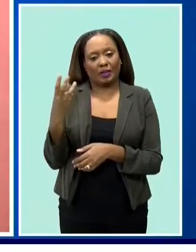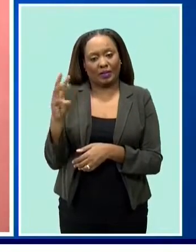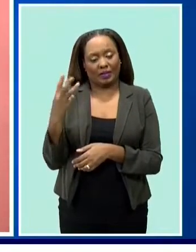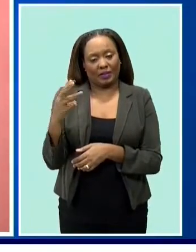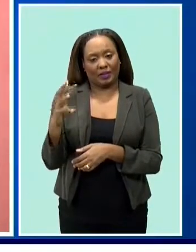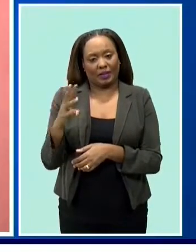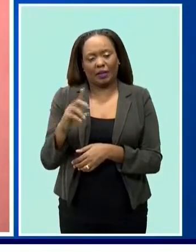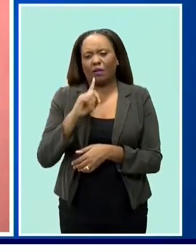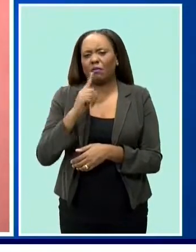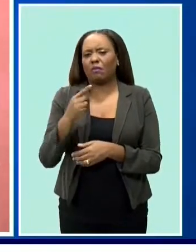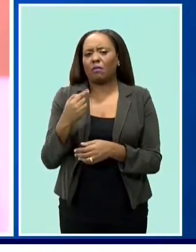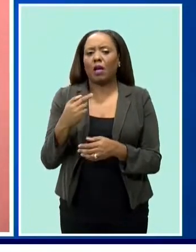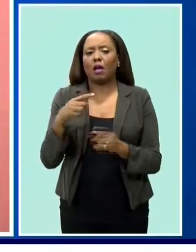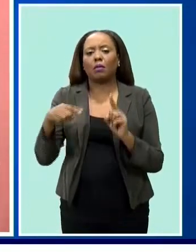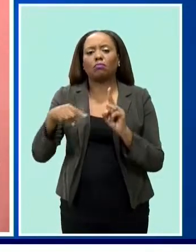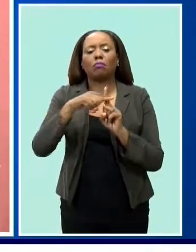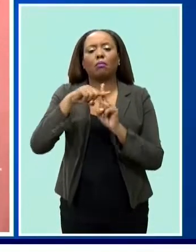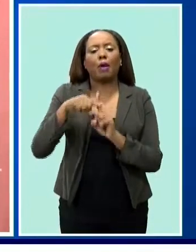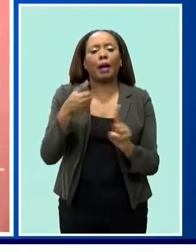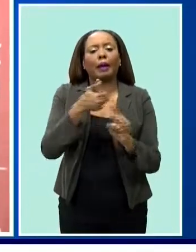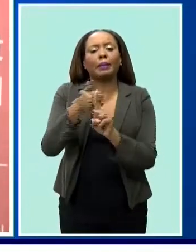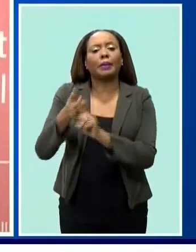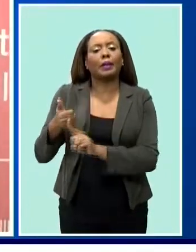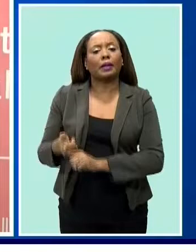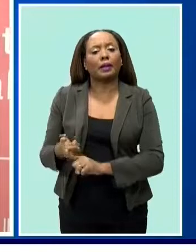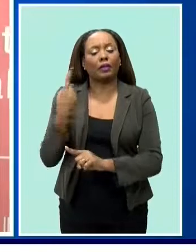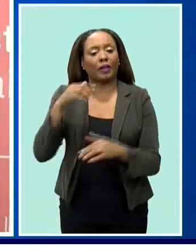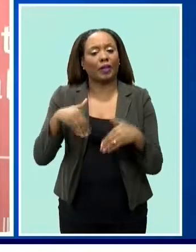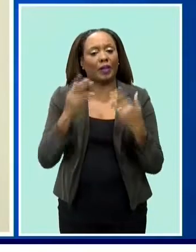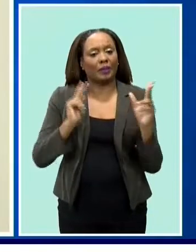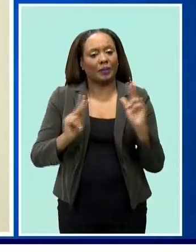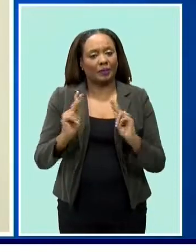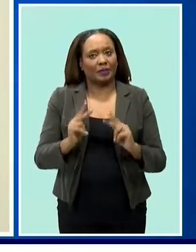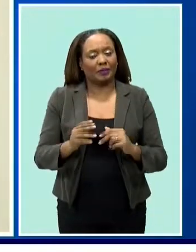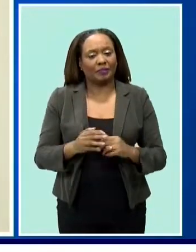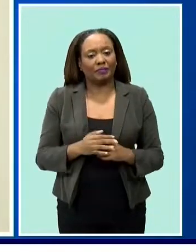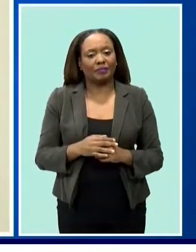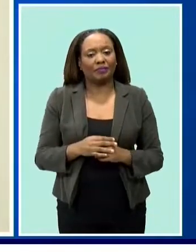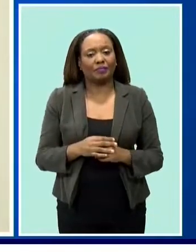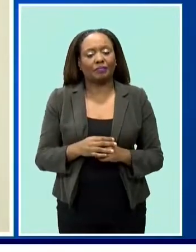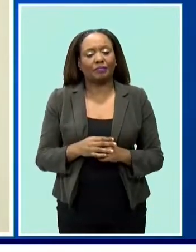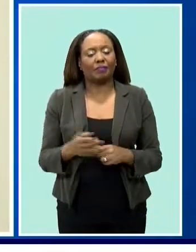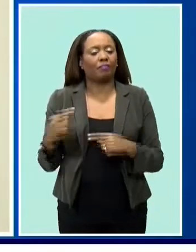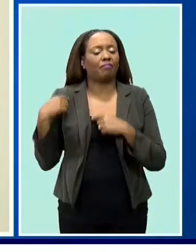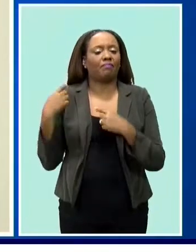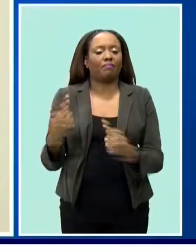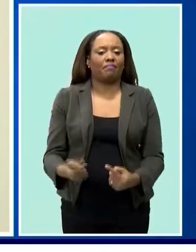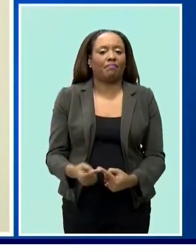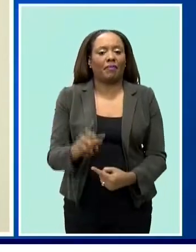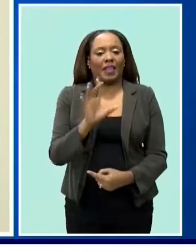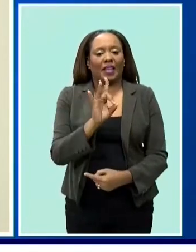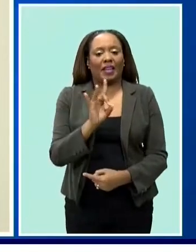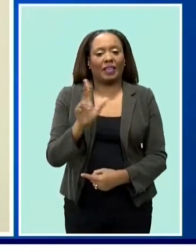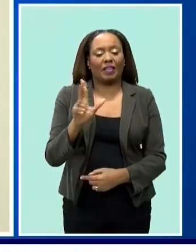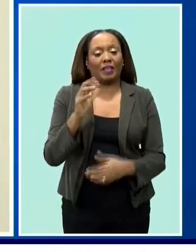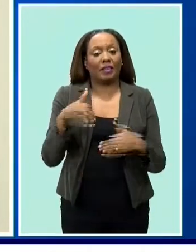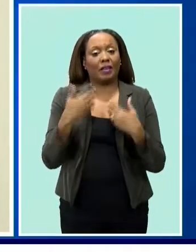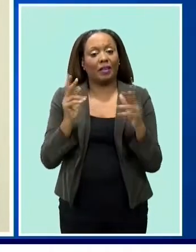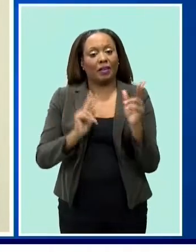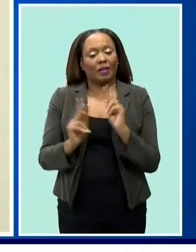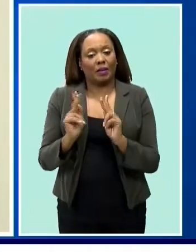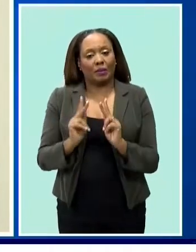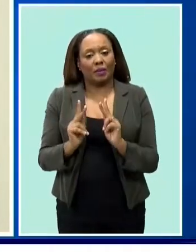already made an impact on scores of young people. Today, 83 young persons, inclusive of